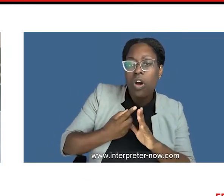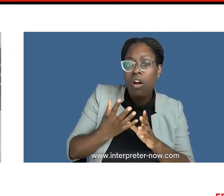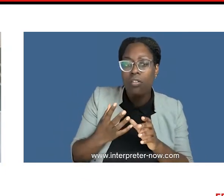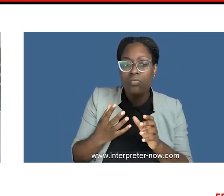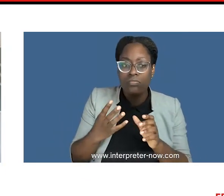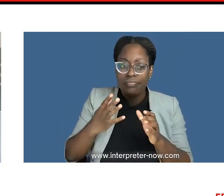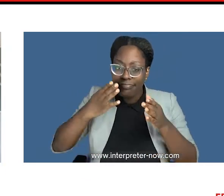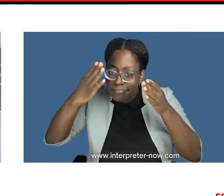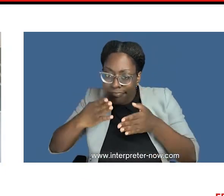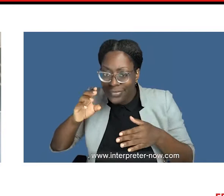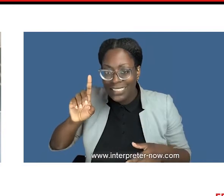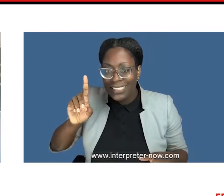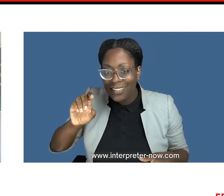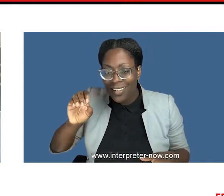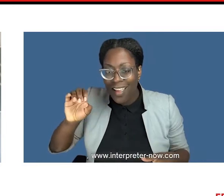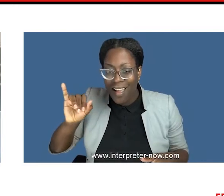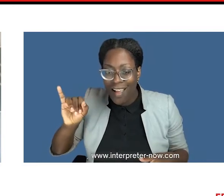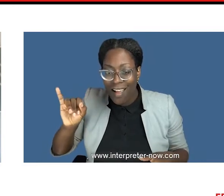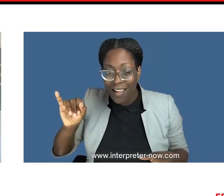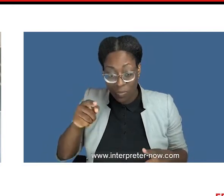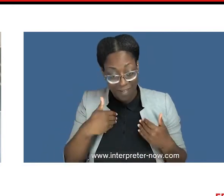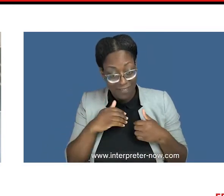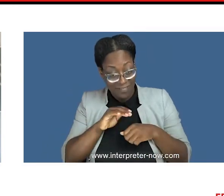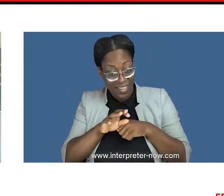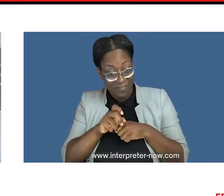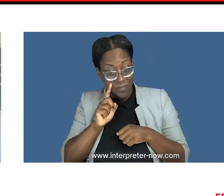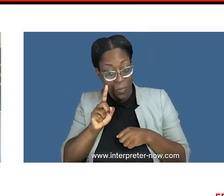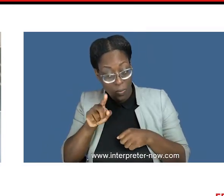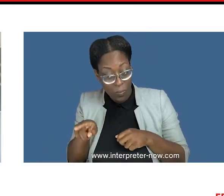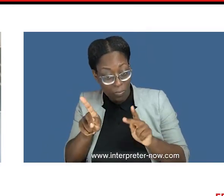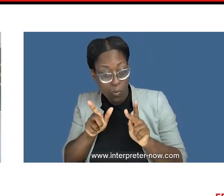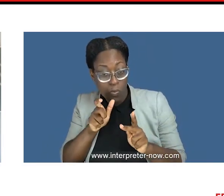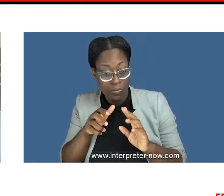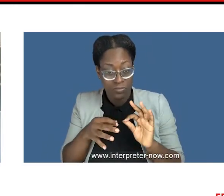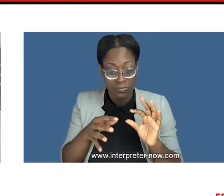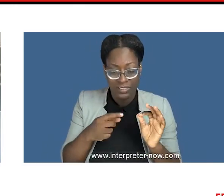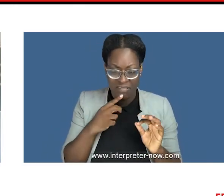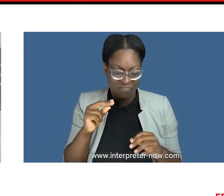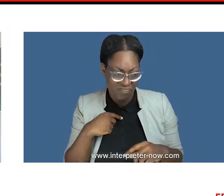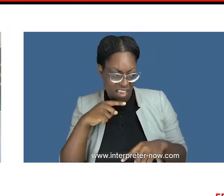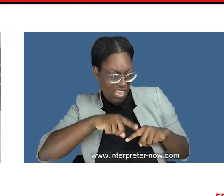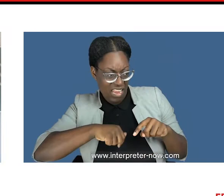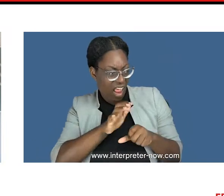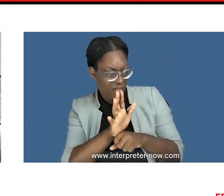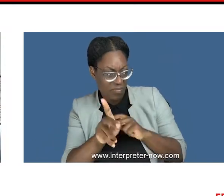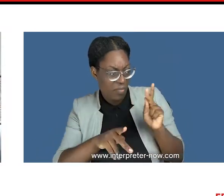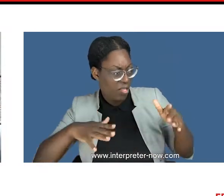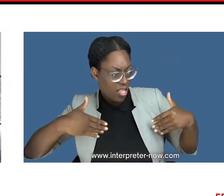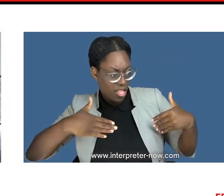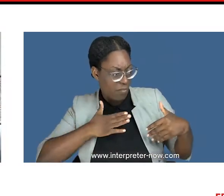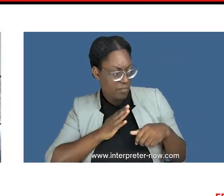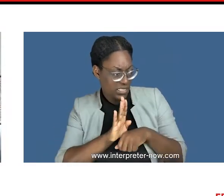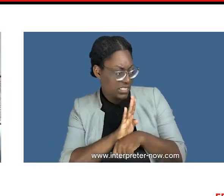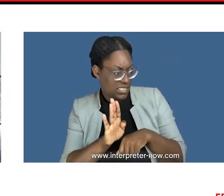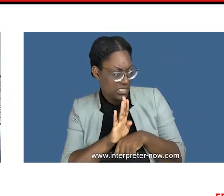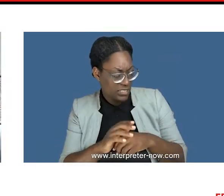what are your thoughts about that? And what would you say to someone that says that, or that you hear saying that? Yeah, I have several thoughts